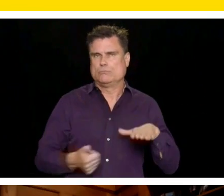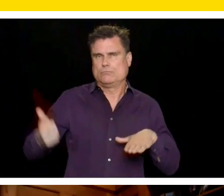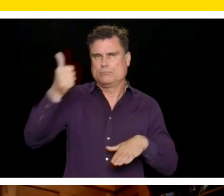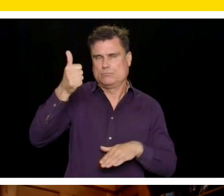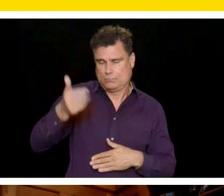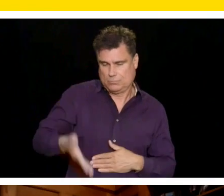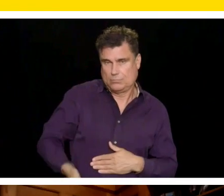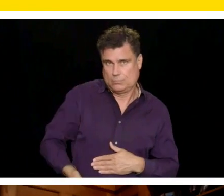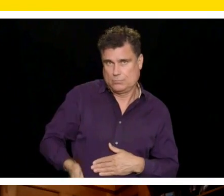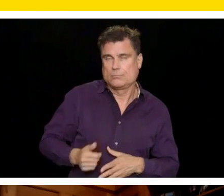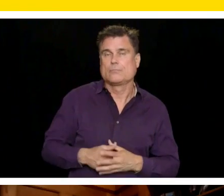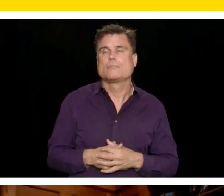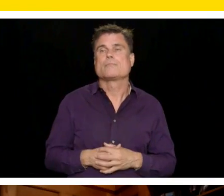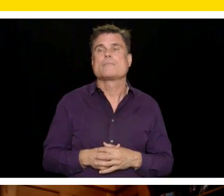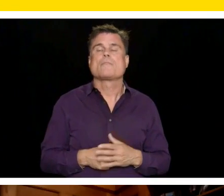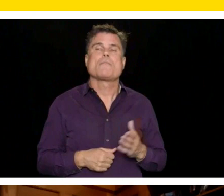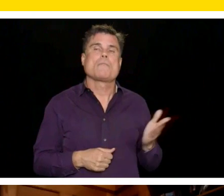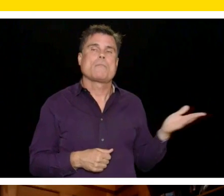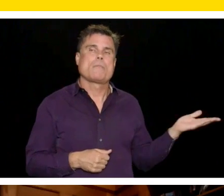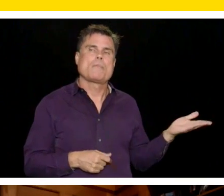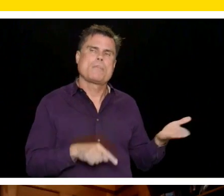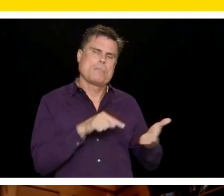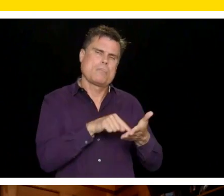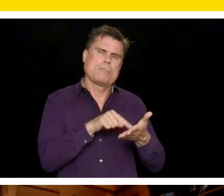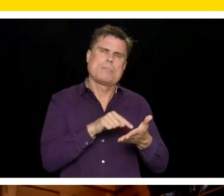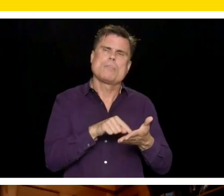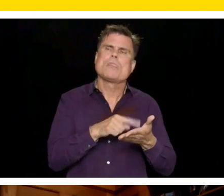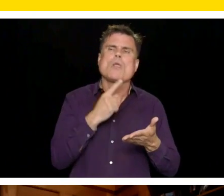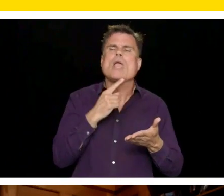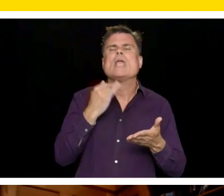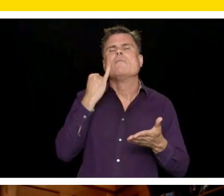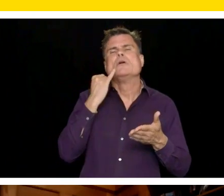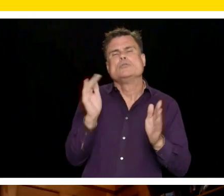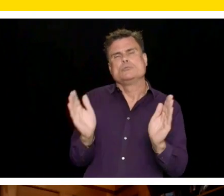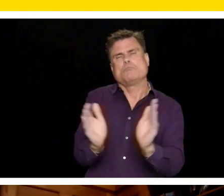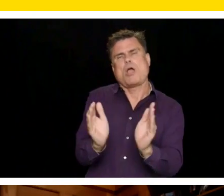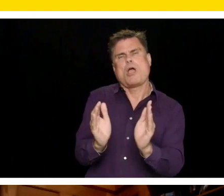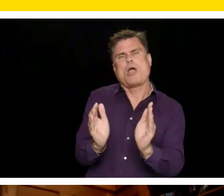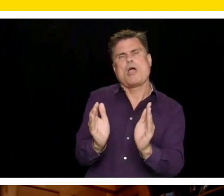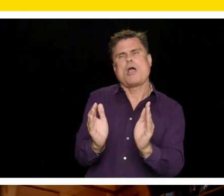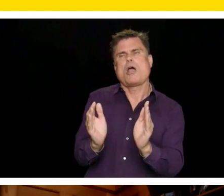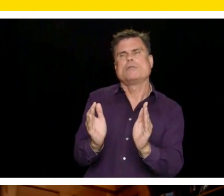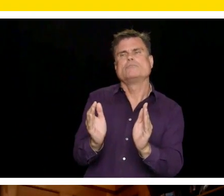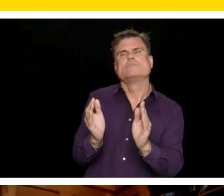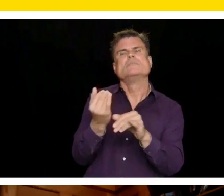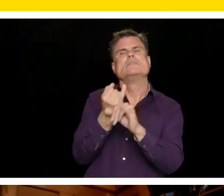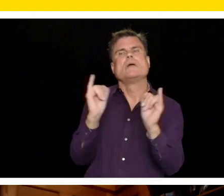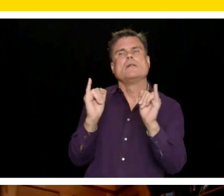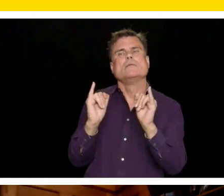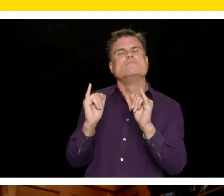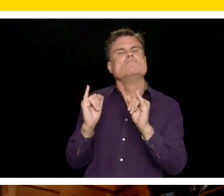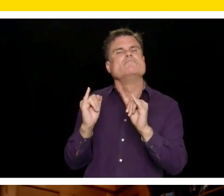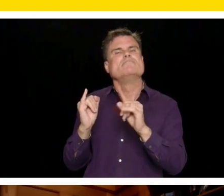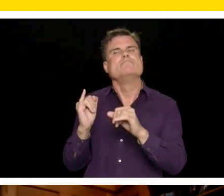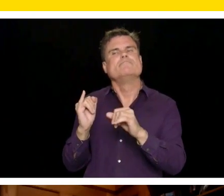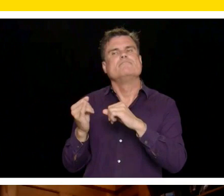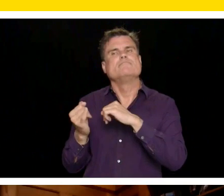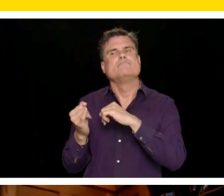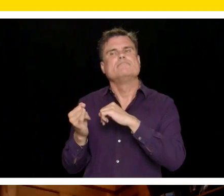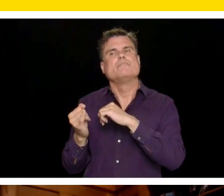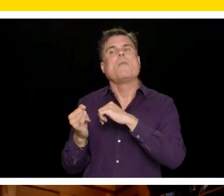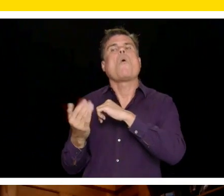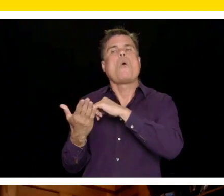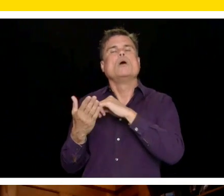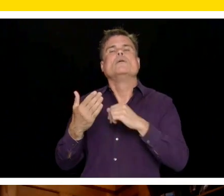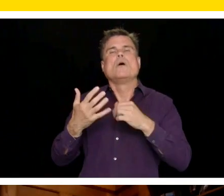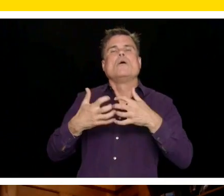that continue to operate in down times, invest in their communities, and keep people fully employed? The forest industry is